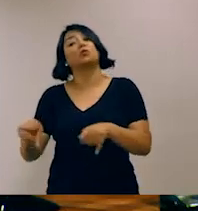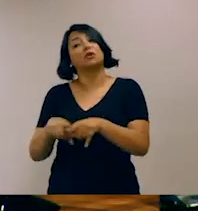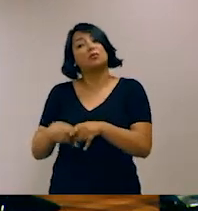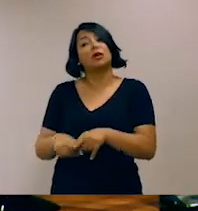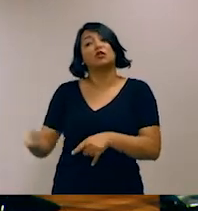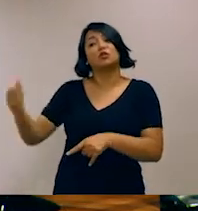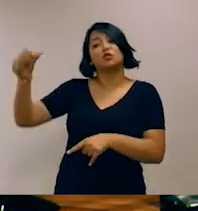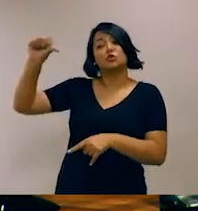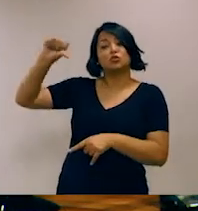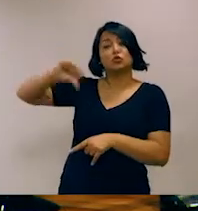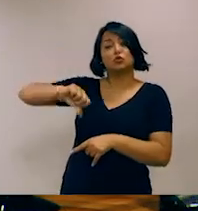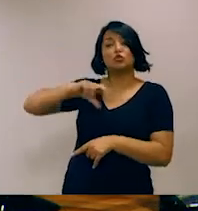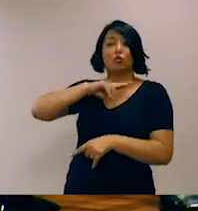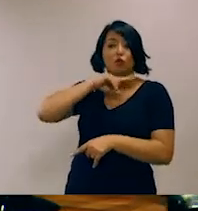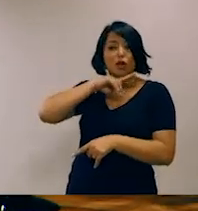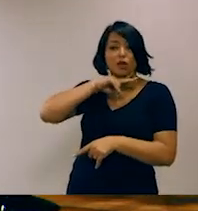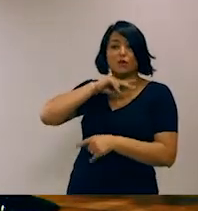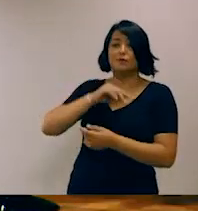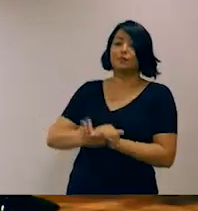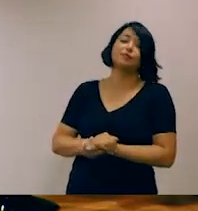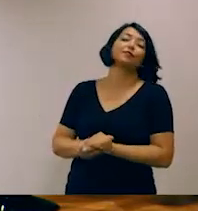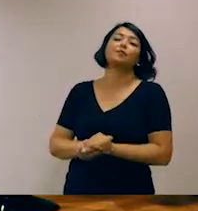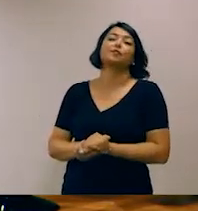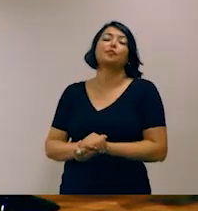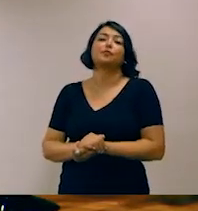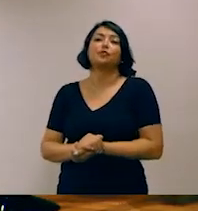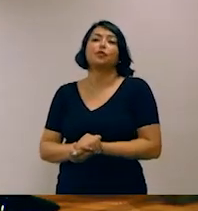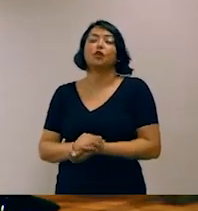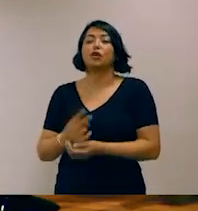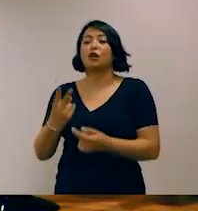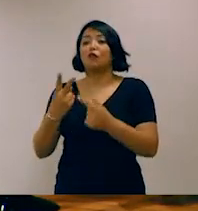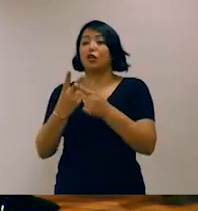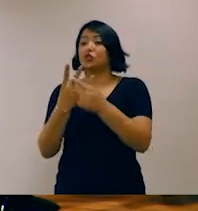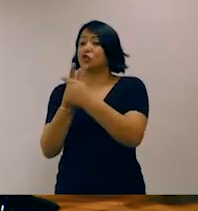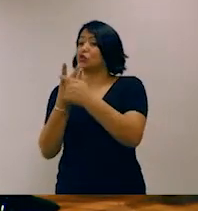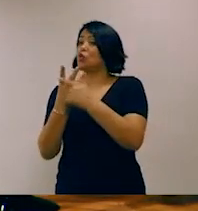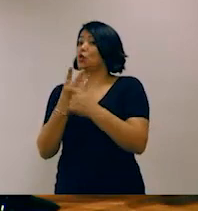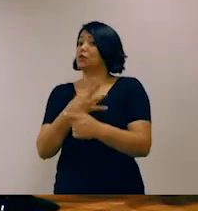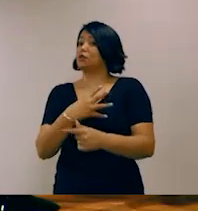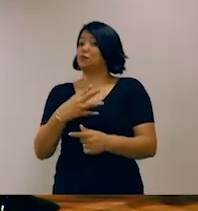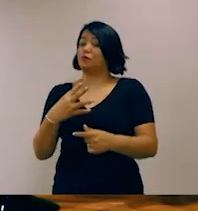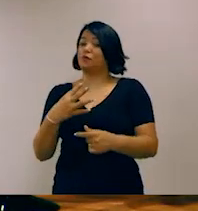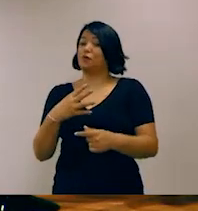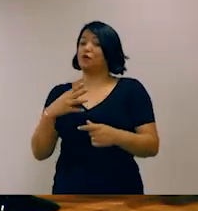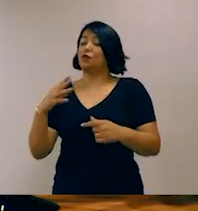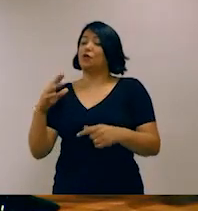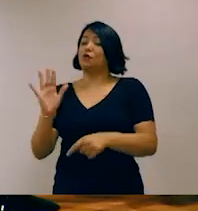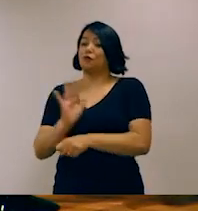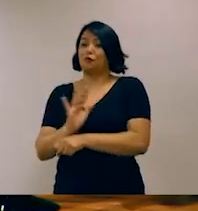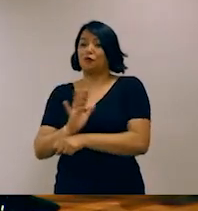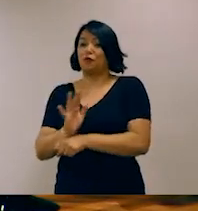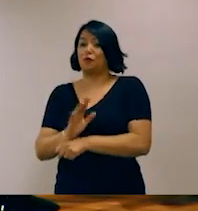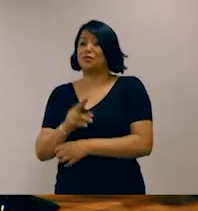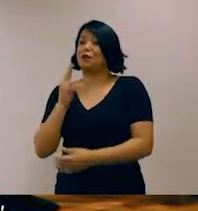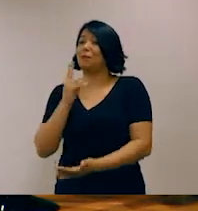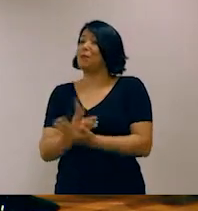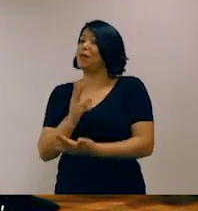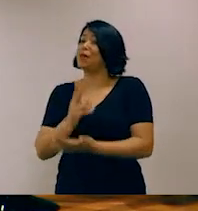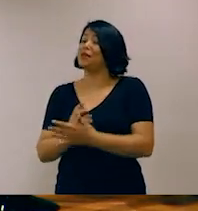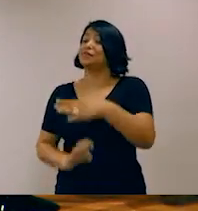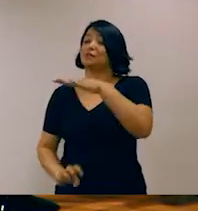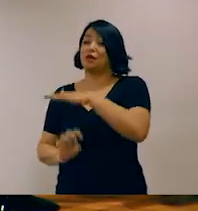of failure. The example that I brought to you shows it clearly. We're talking about two movies from the same company, the